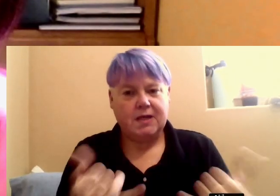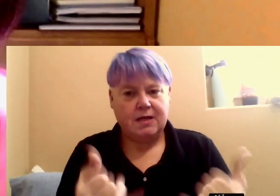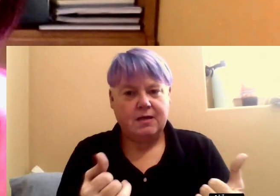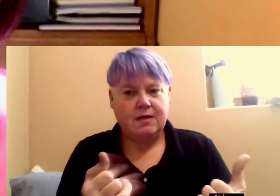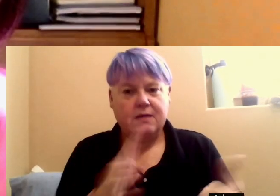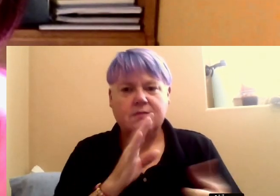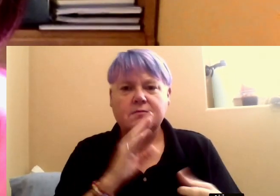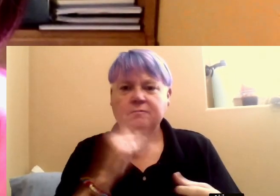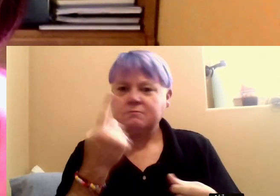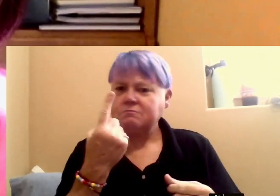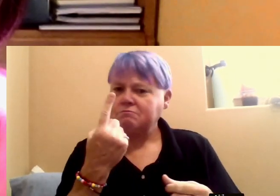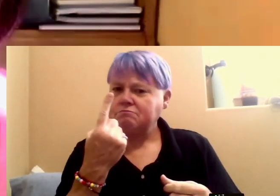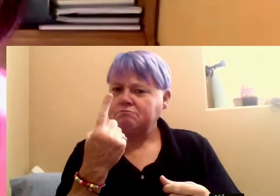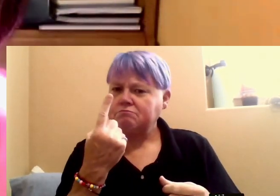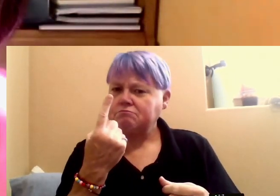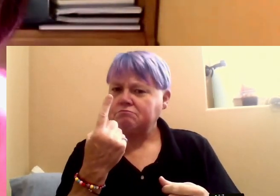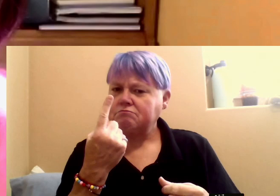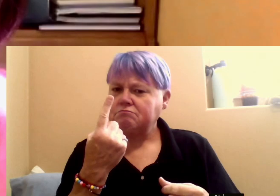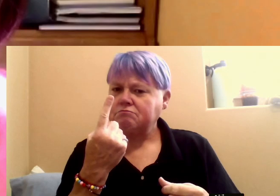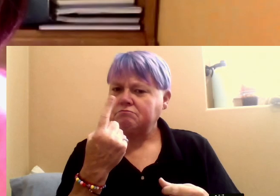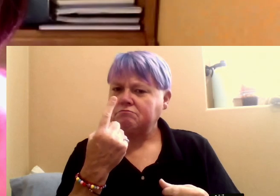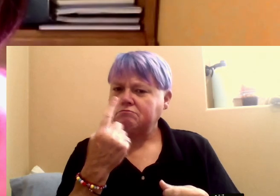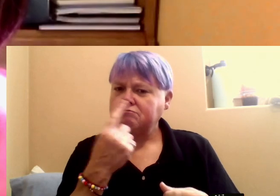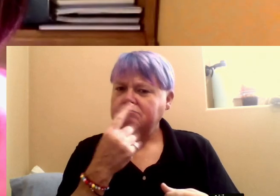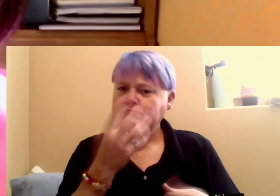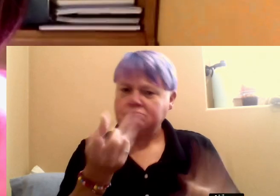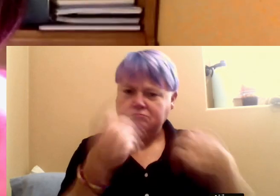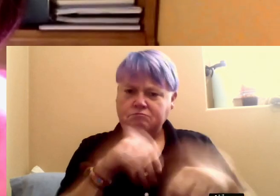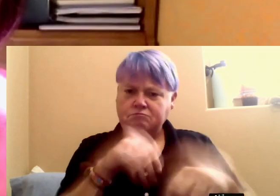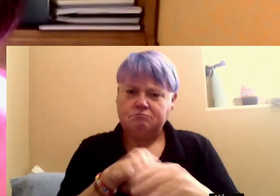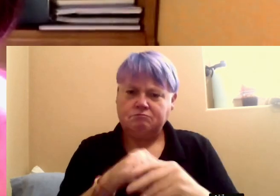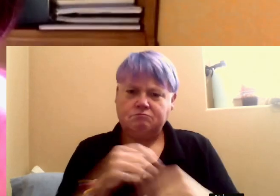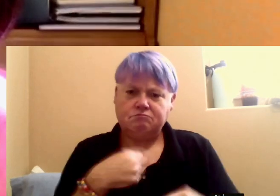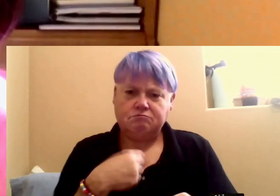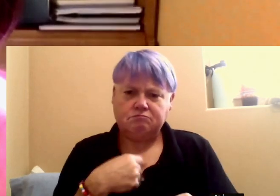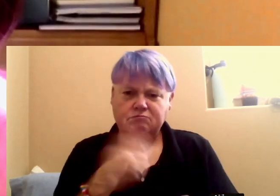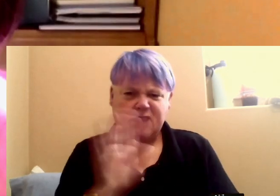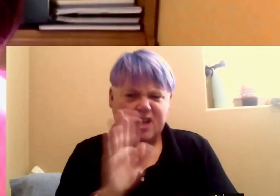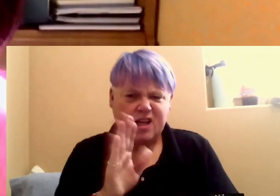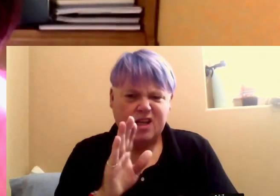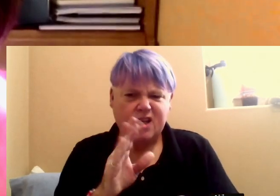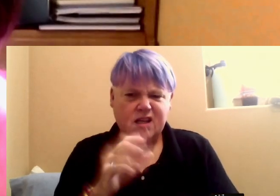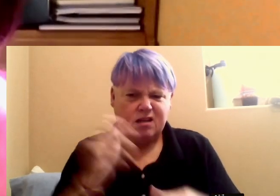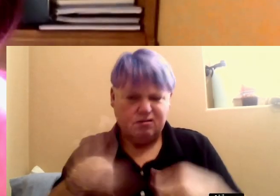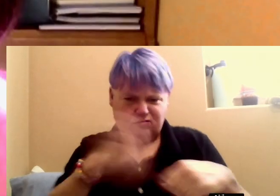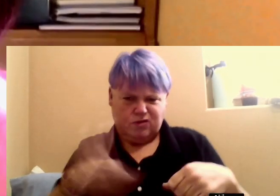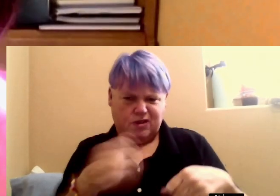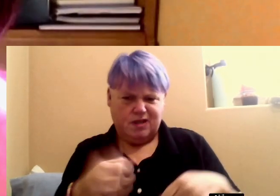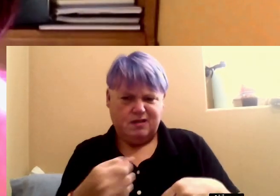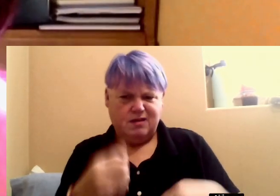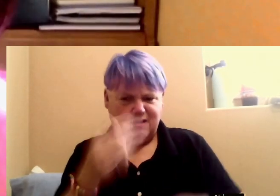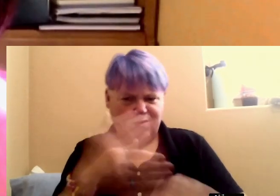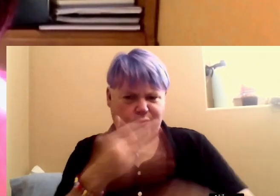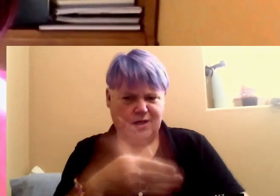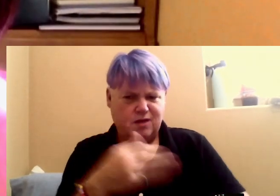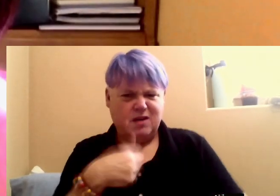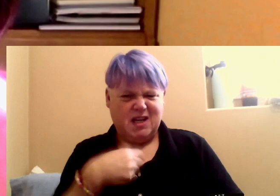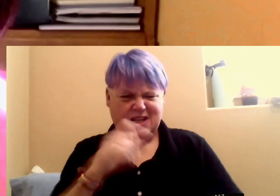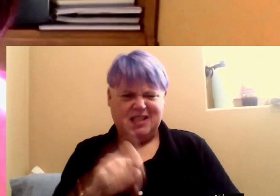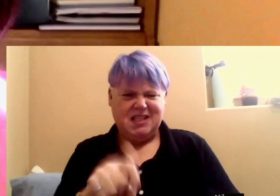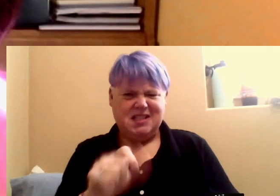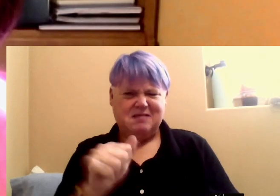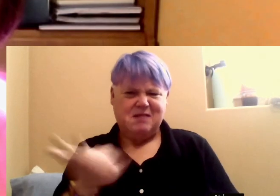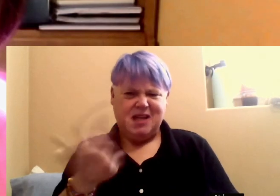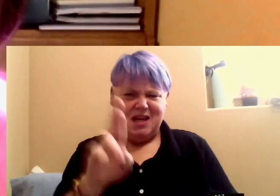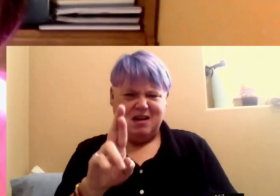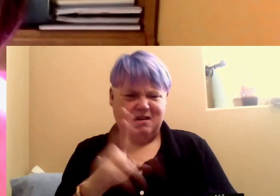certain acridity invades my space. Hey, crack the window, would you? The guy could use some air. It's the stuff they feed us